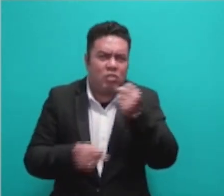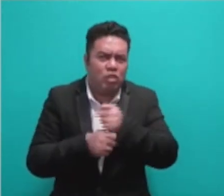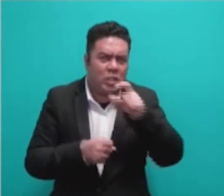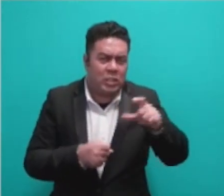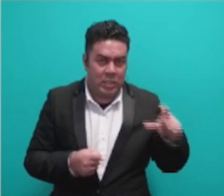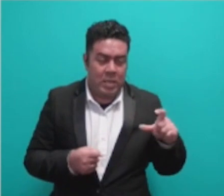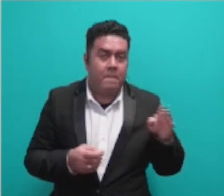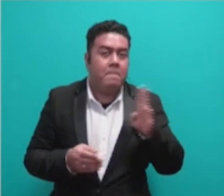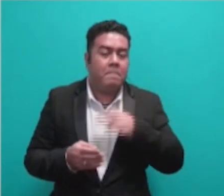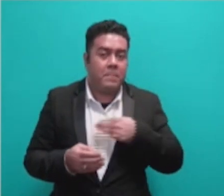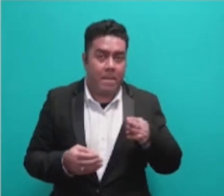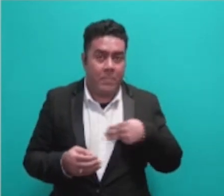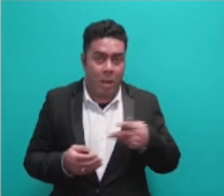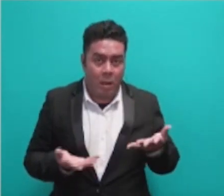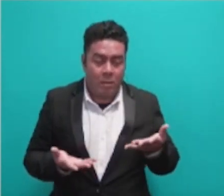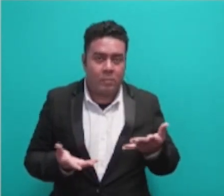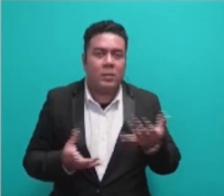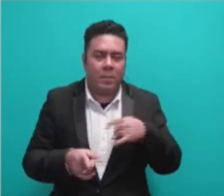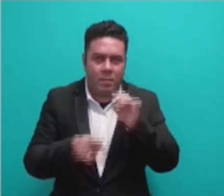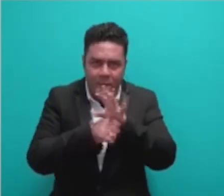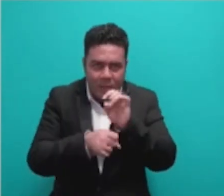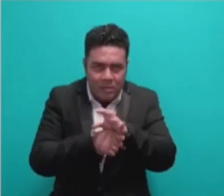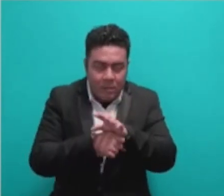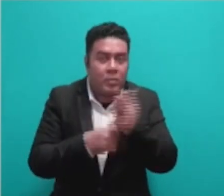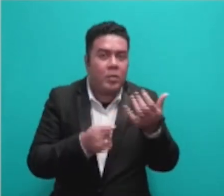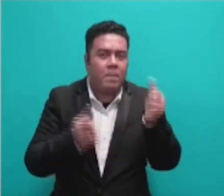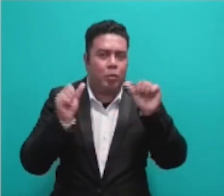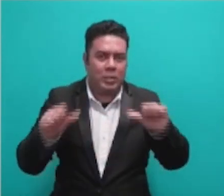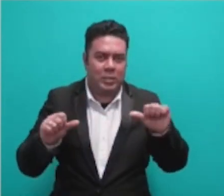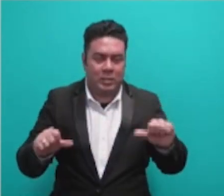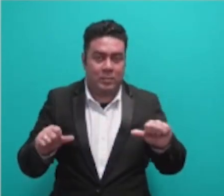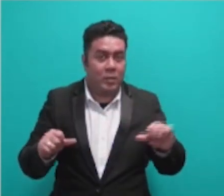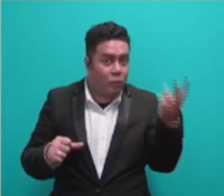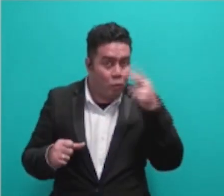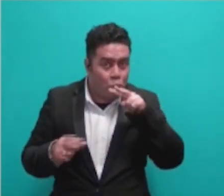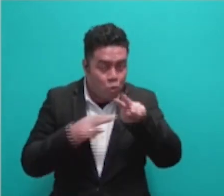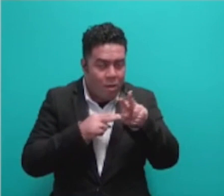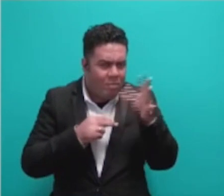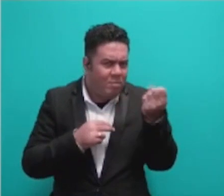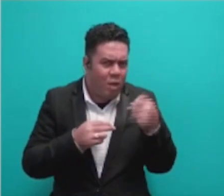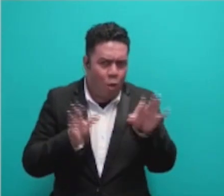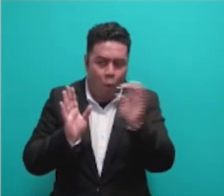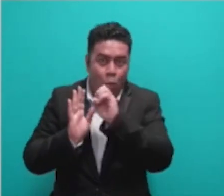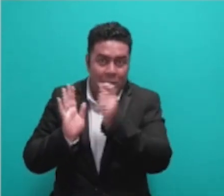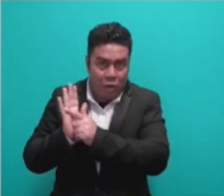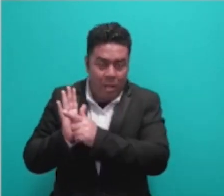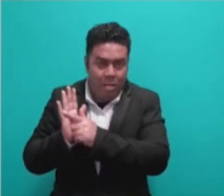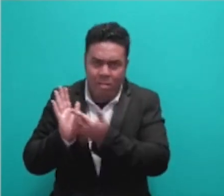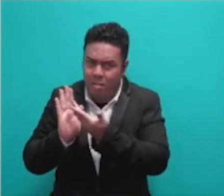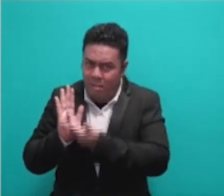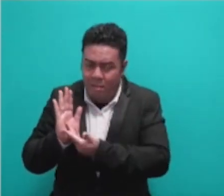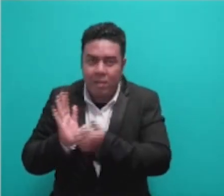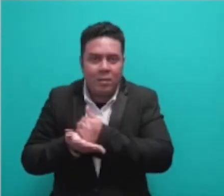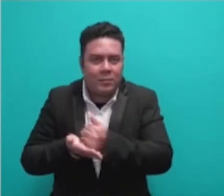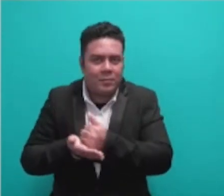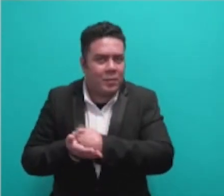member, given that they will be advising the President in any of the appointment. If you look at the original Act, that is